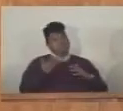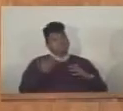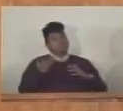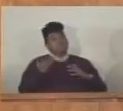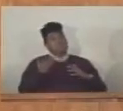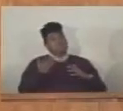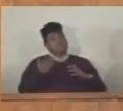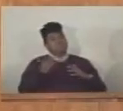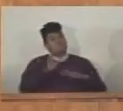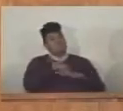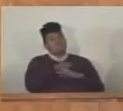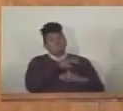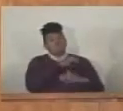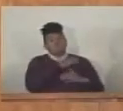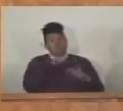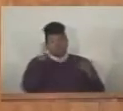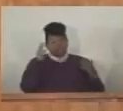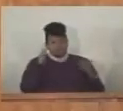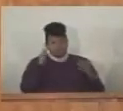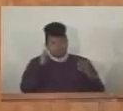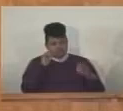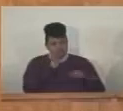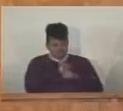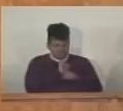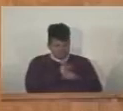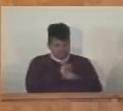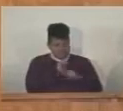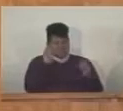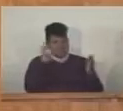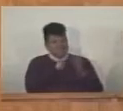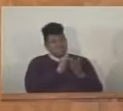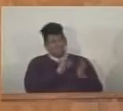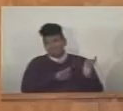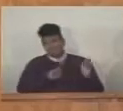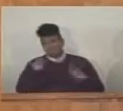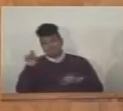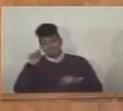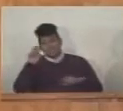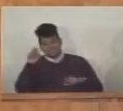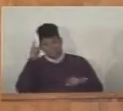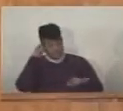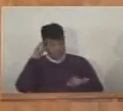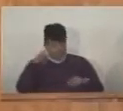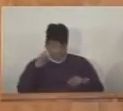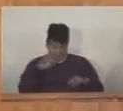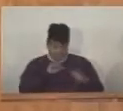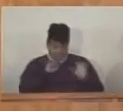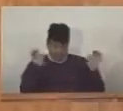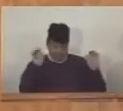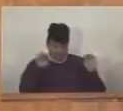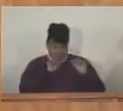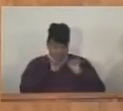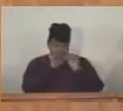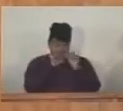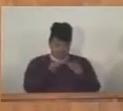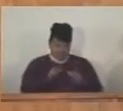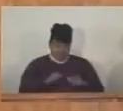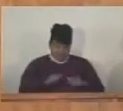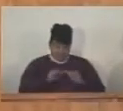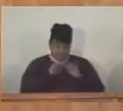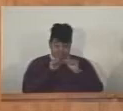in St. James. Do you believe we weren't going to keep this state of emergency going indefinitely? Do we have the resources for